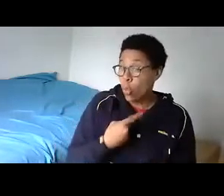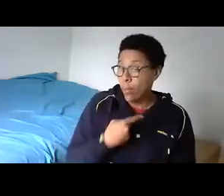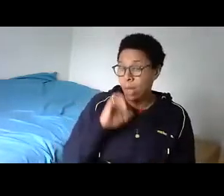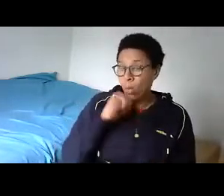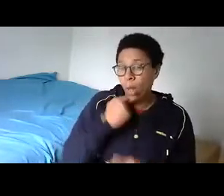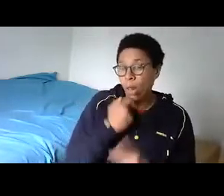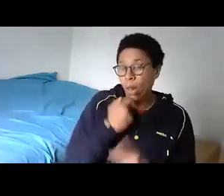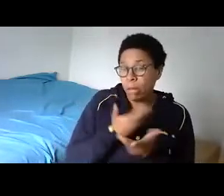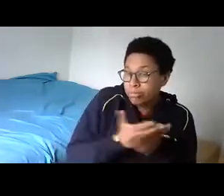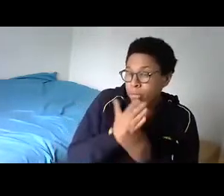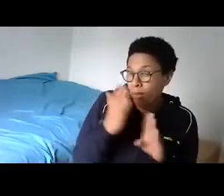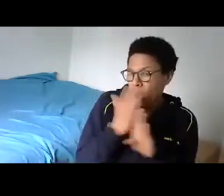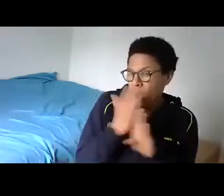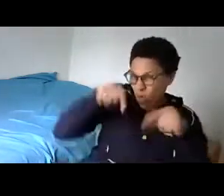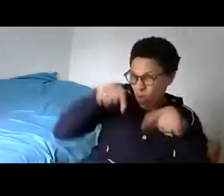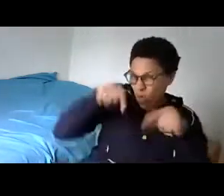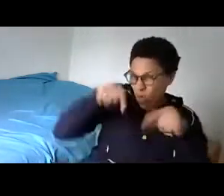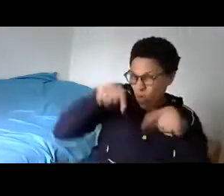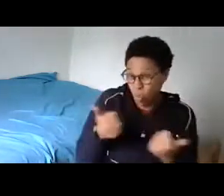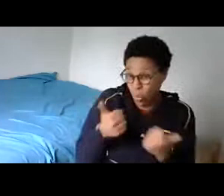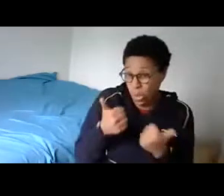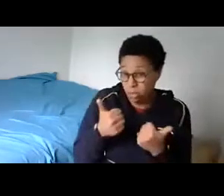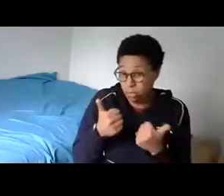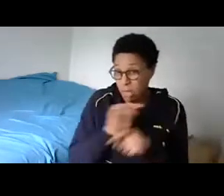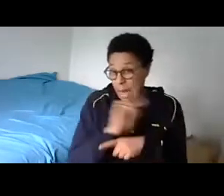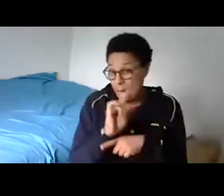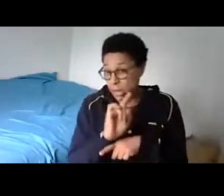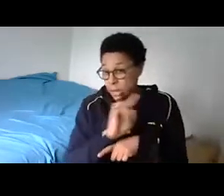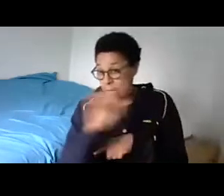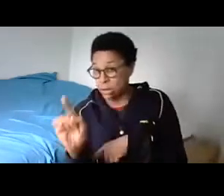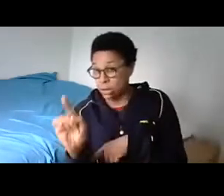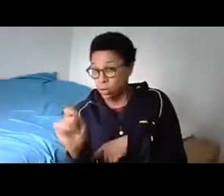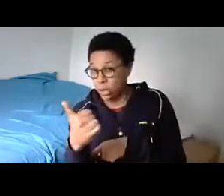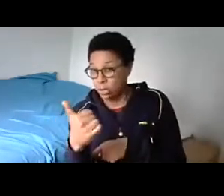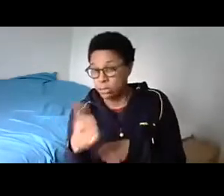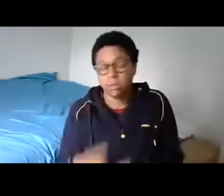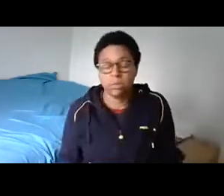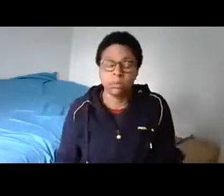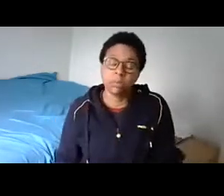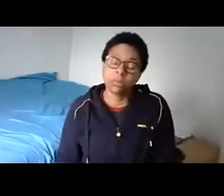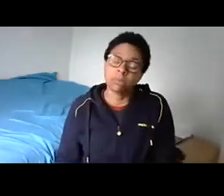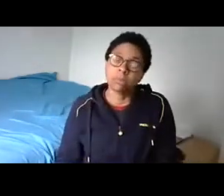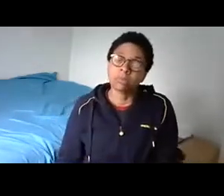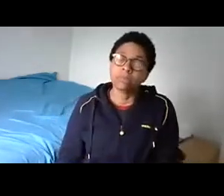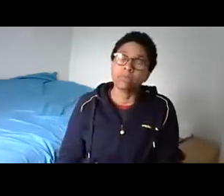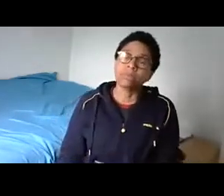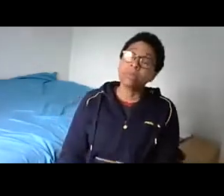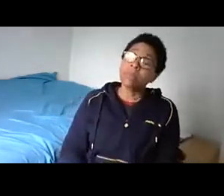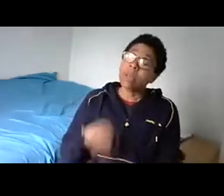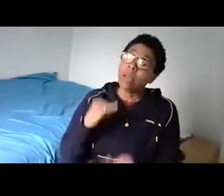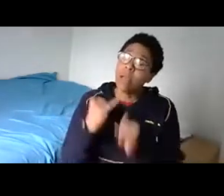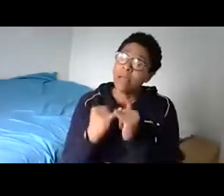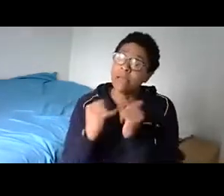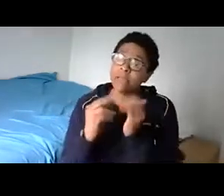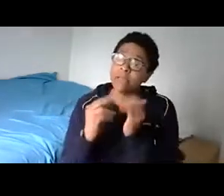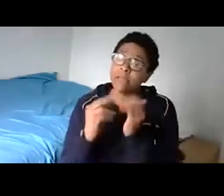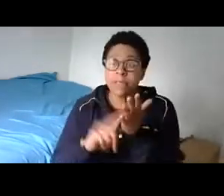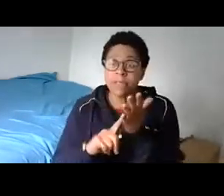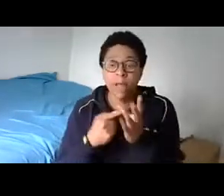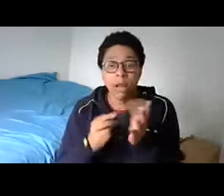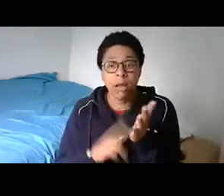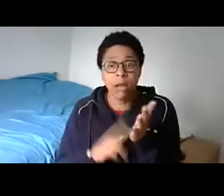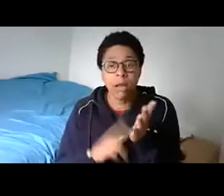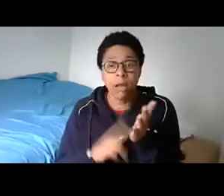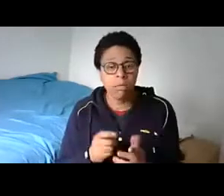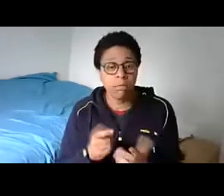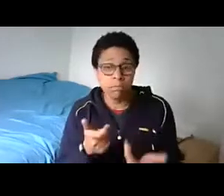great. So I don't know if there are any other questions. Just,